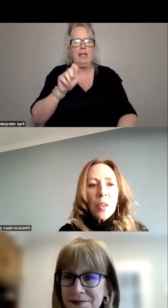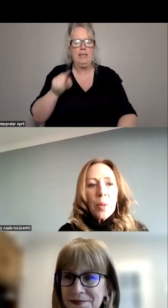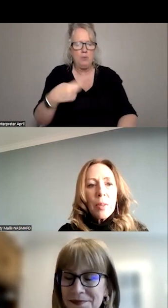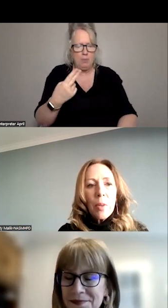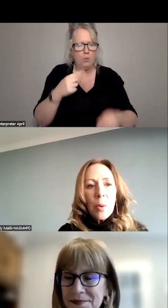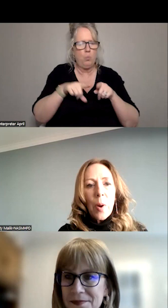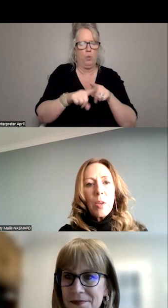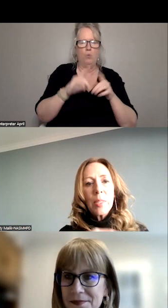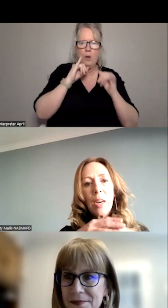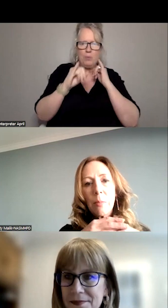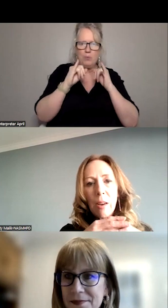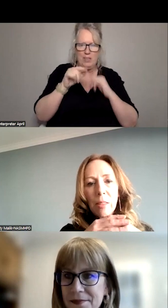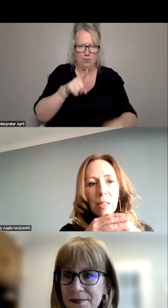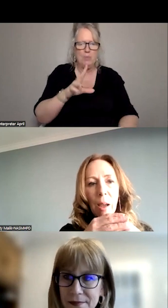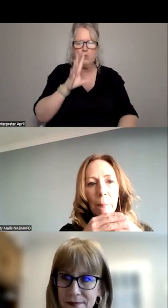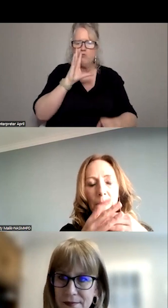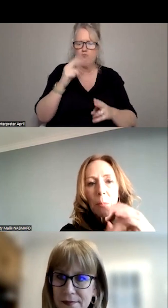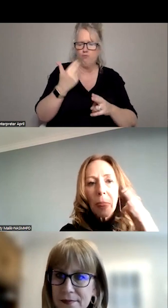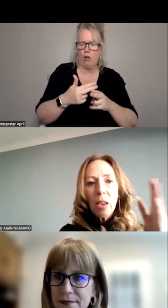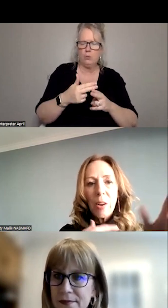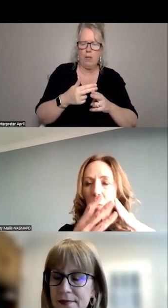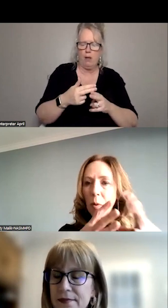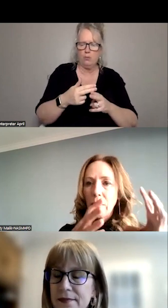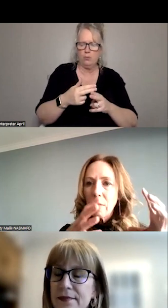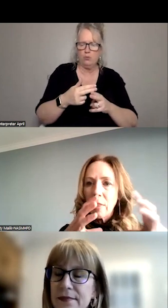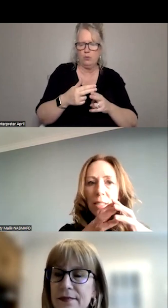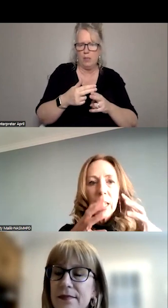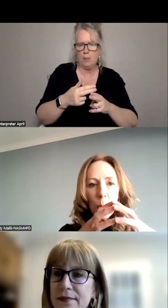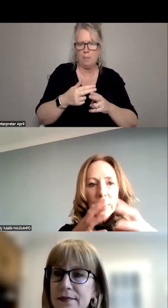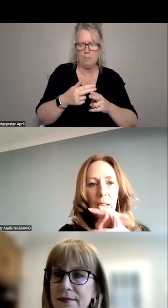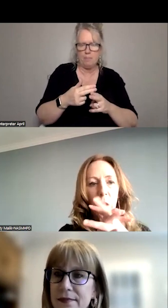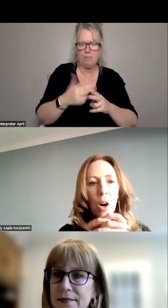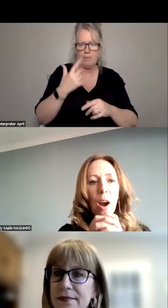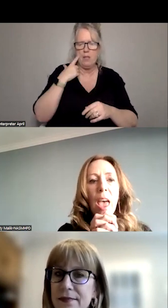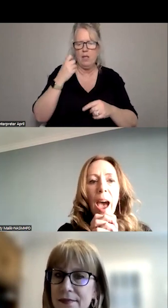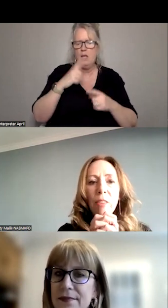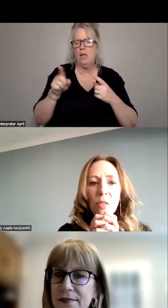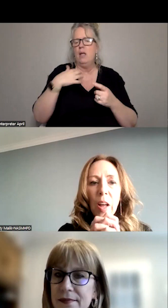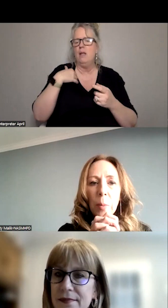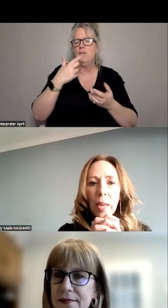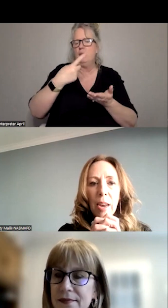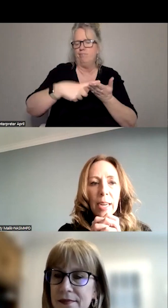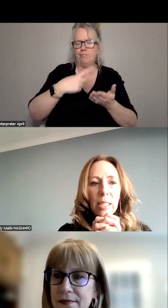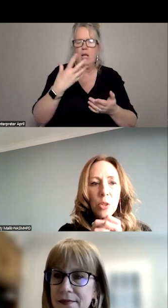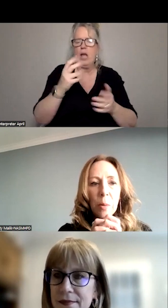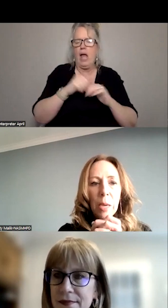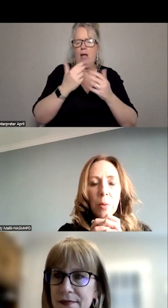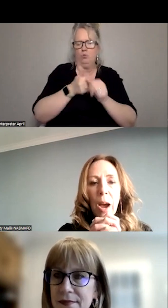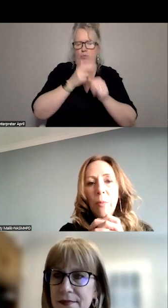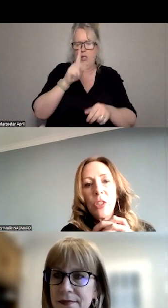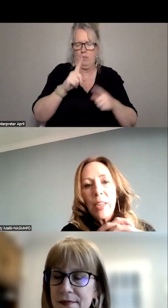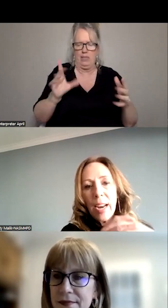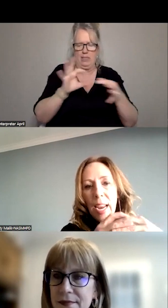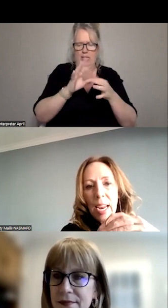were interviewing you, you talked about, you know, the touch points that occur. How does Follow-Up Connect ensure